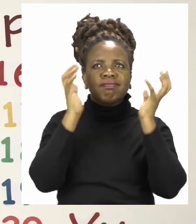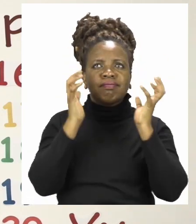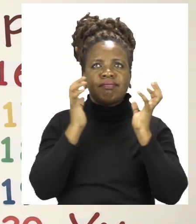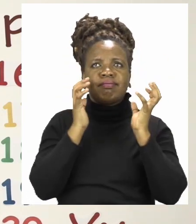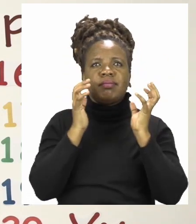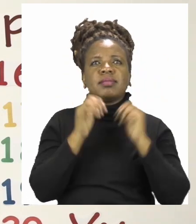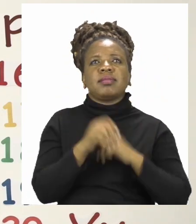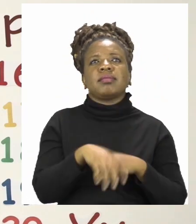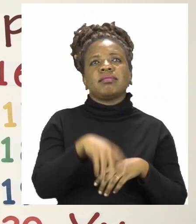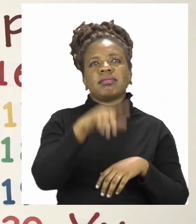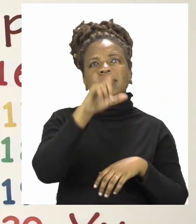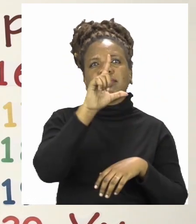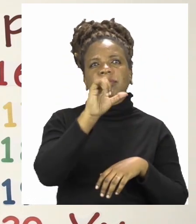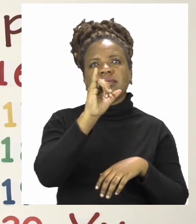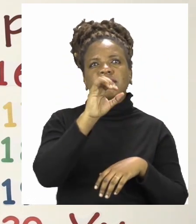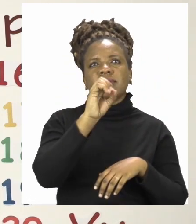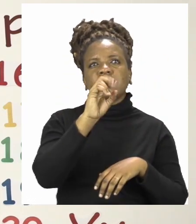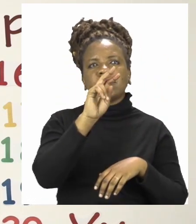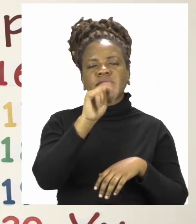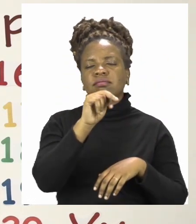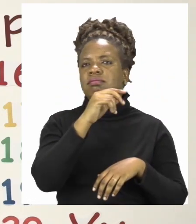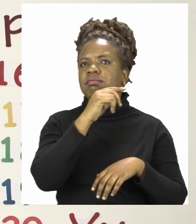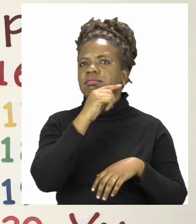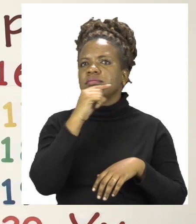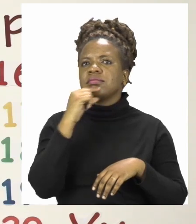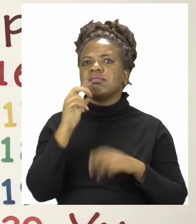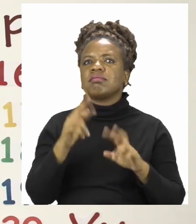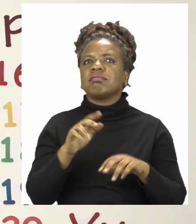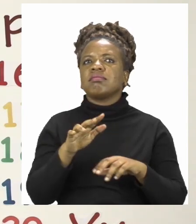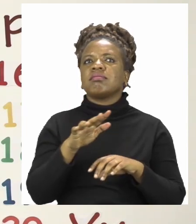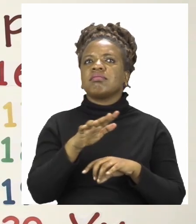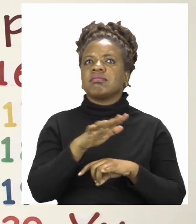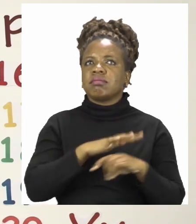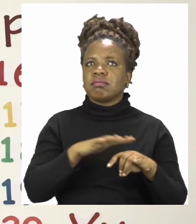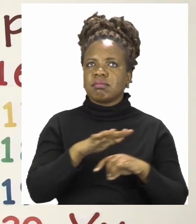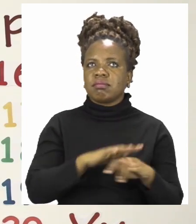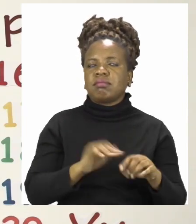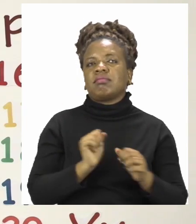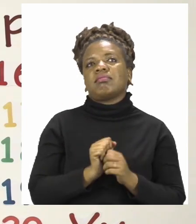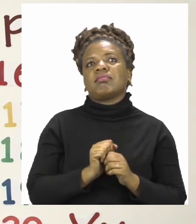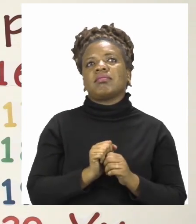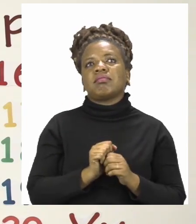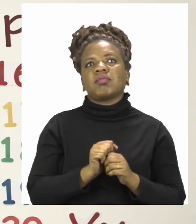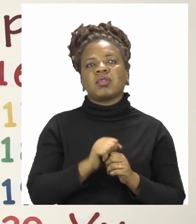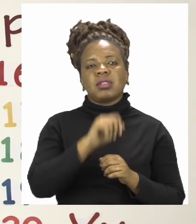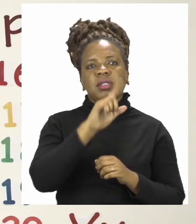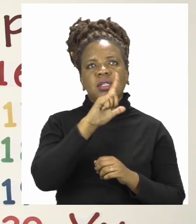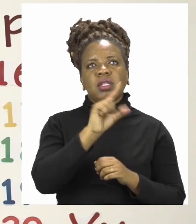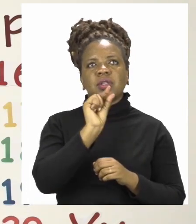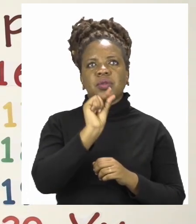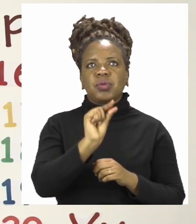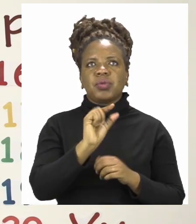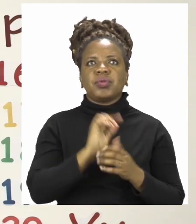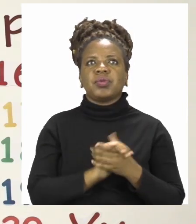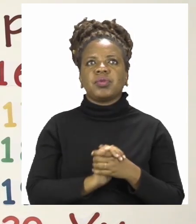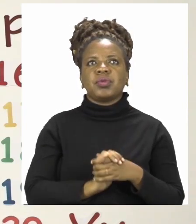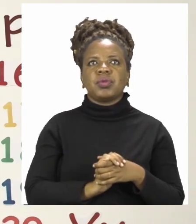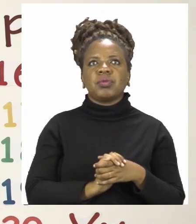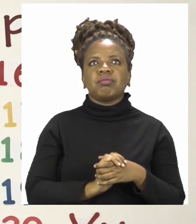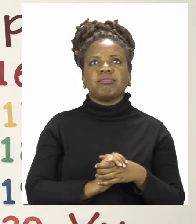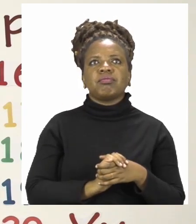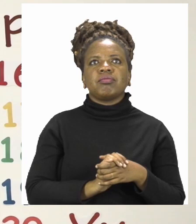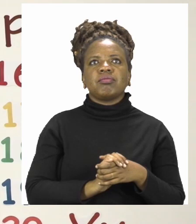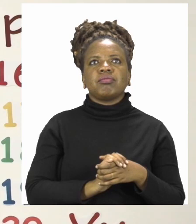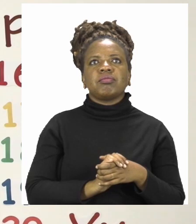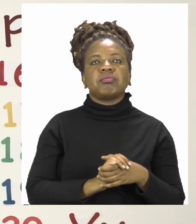a proper noun if we know the specifics. For example, if this one just said country, that would be